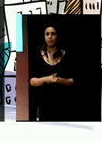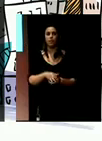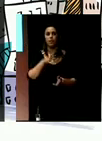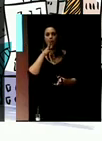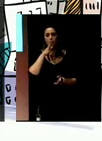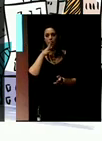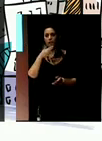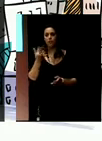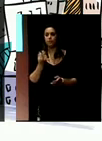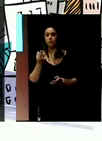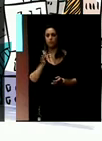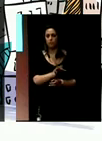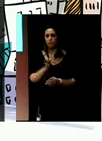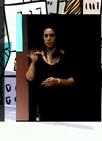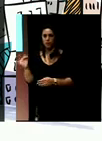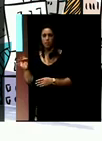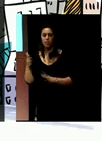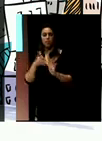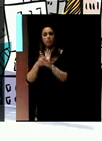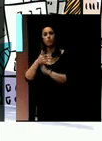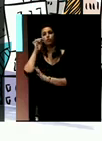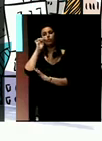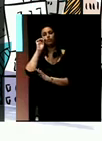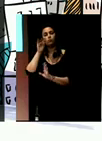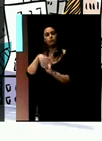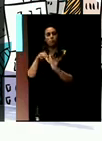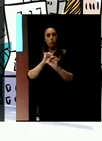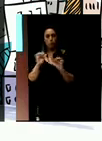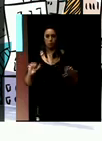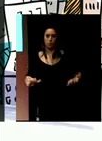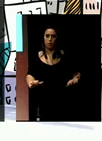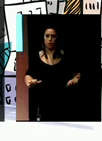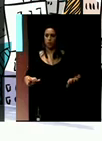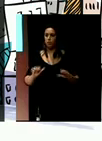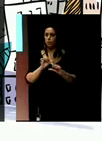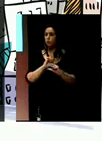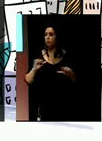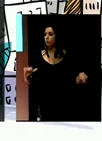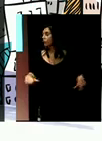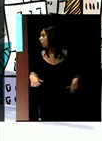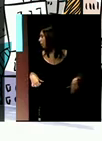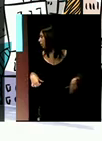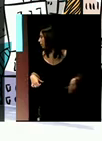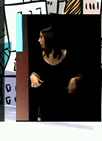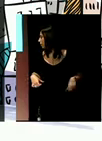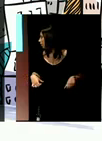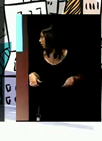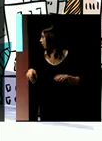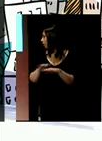And now we are going to talk about tourism in Portugal. We are going to talk about